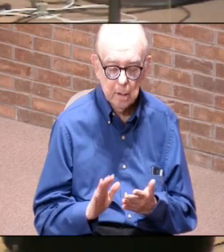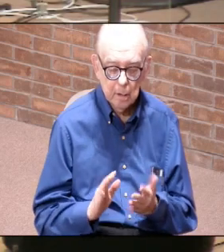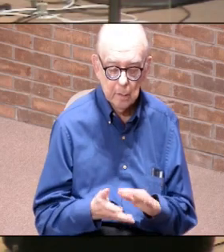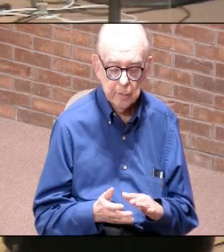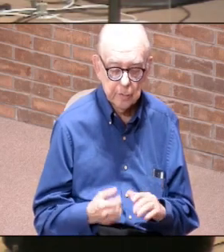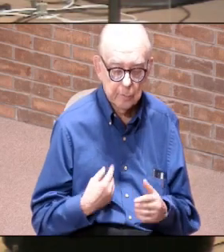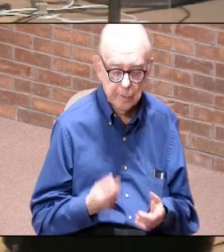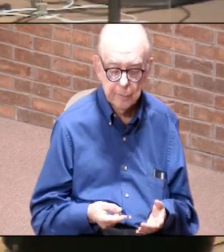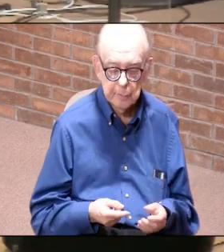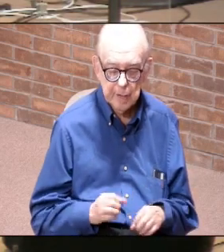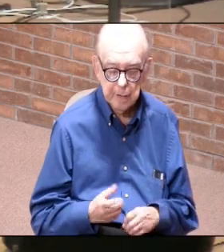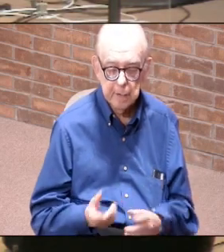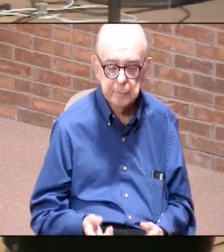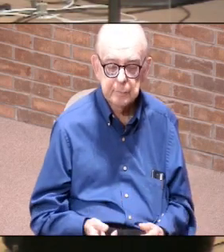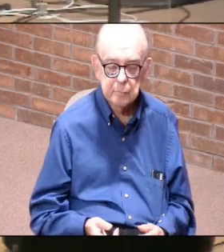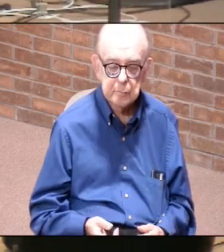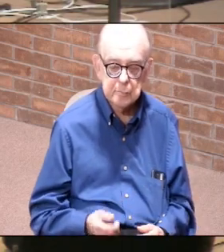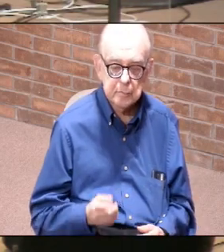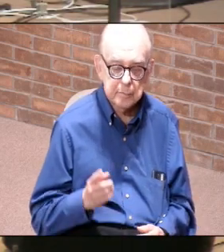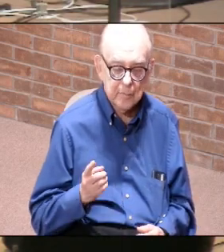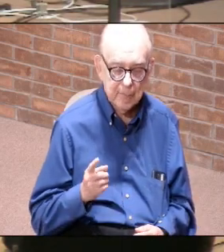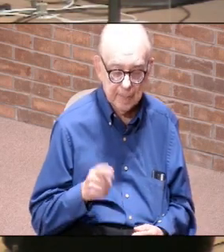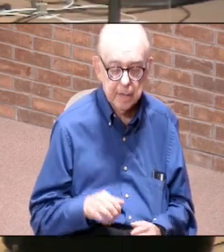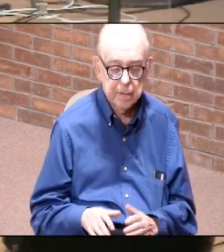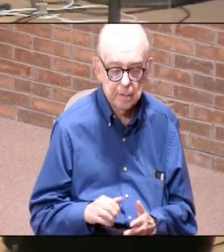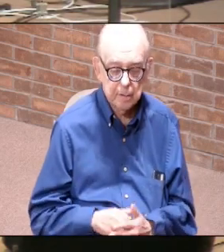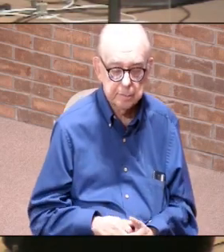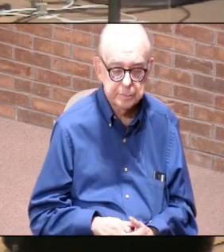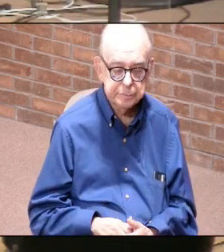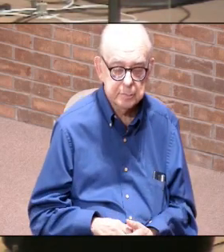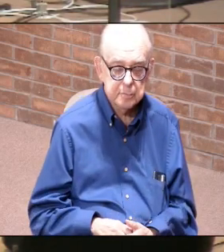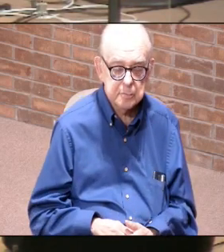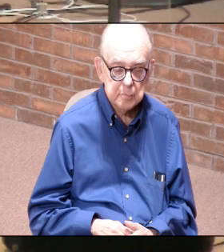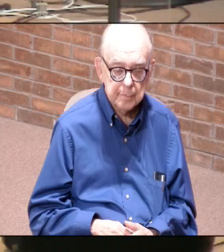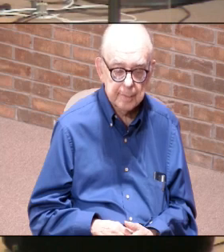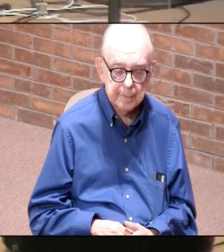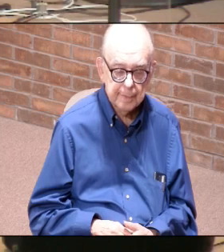we've made. He can, okay? I know he can.